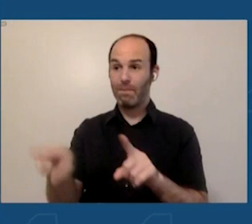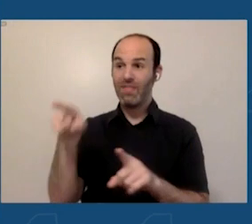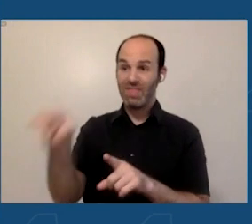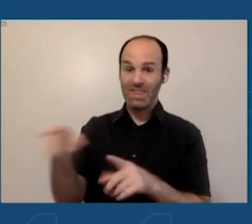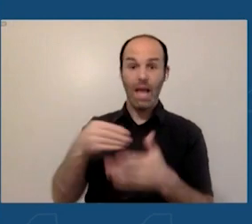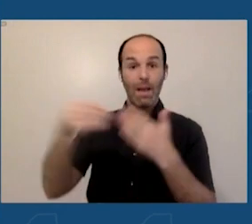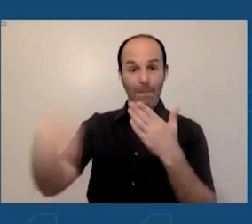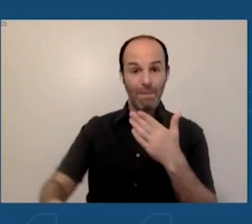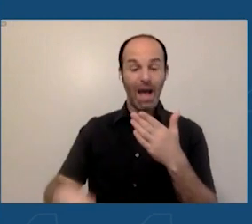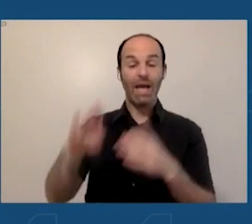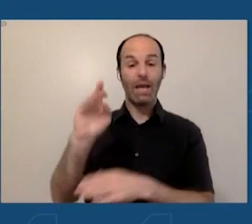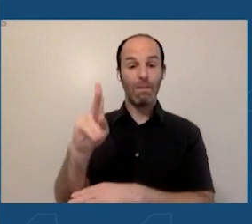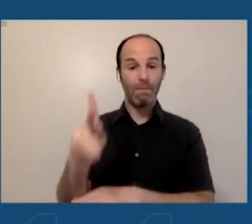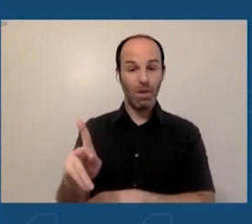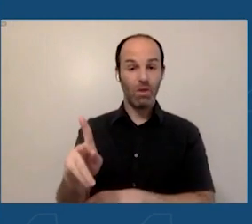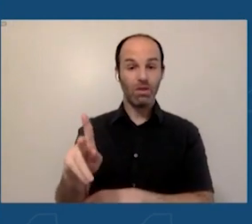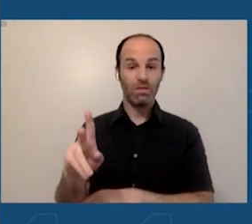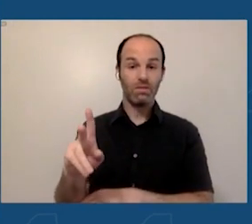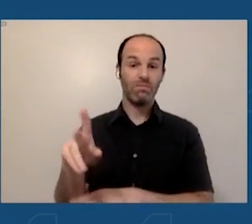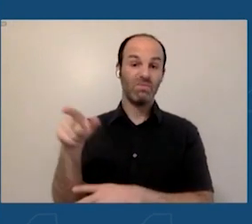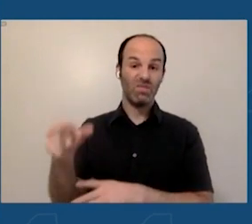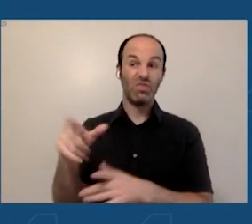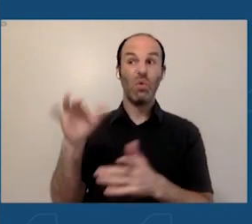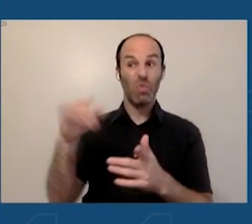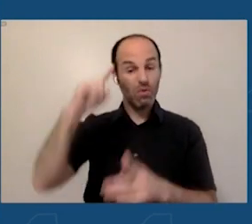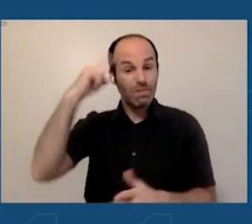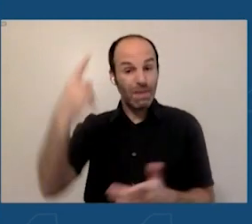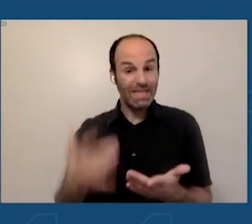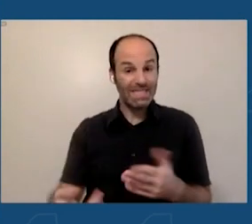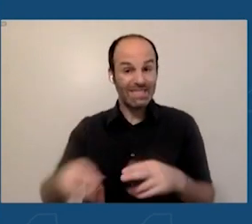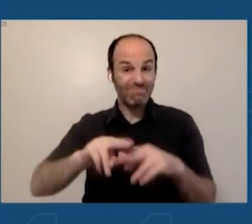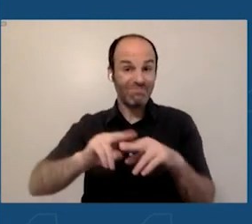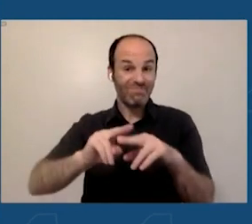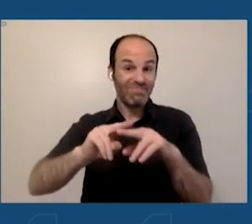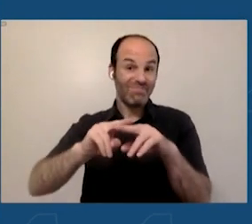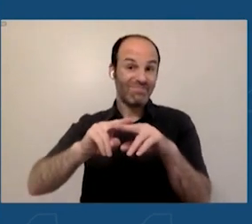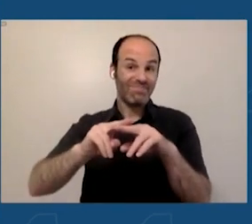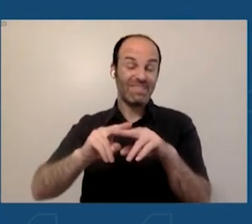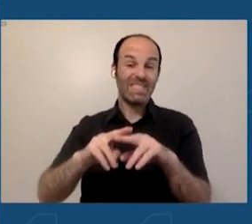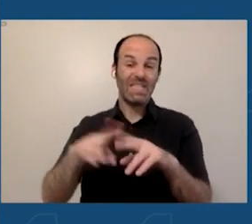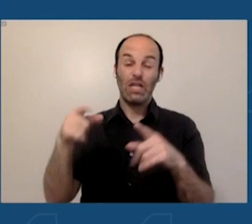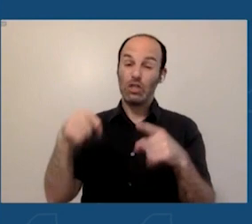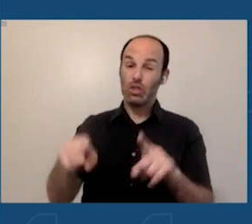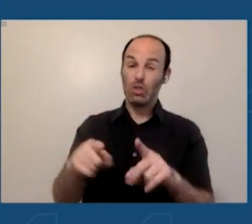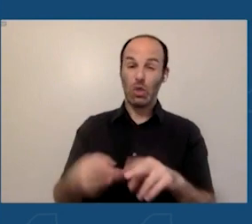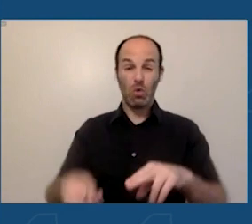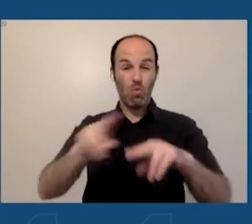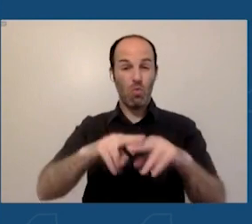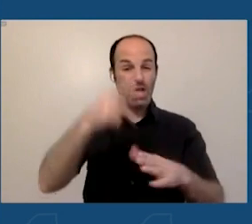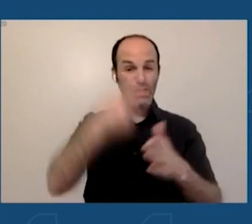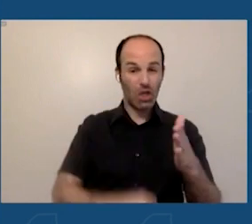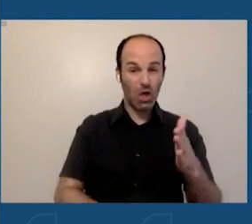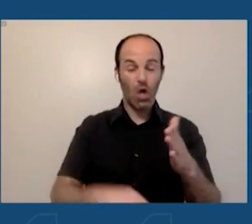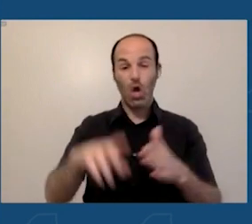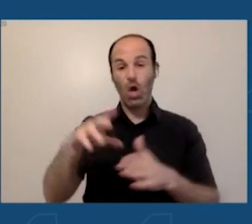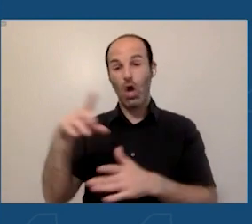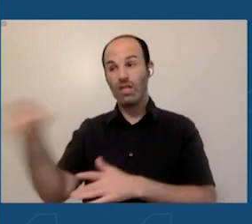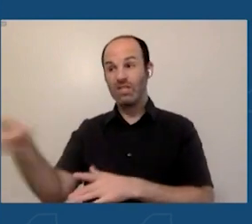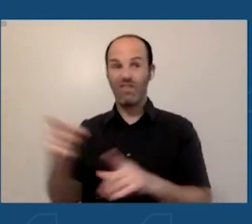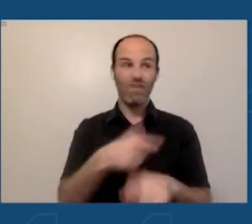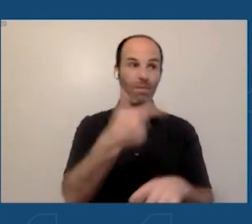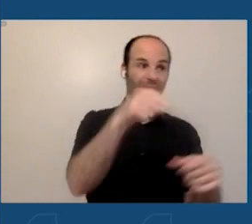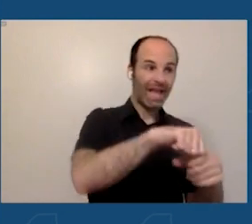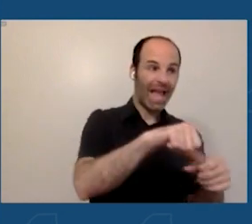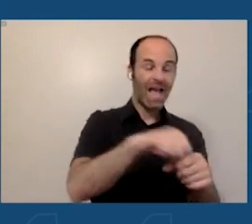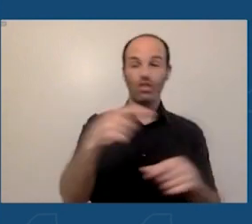bulk. And so those pennies add up. In times of rising inflation and rising costs everywhere from the gas station to the grocery,